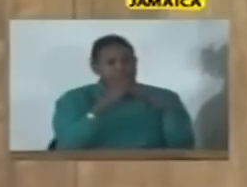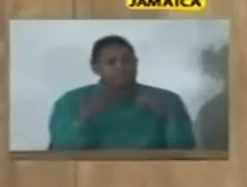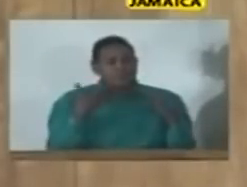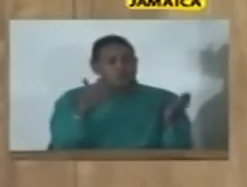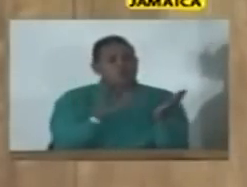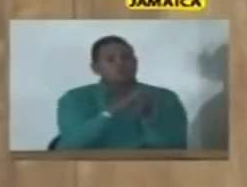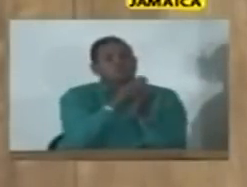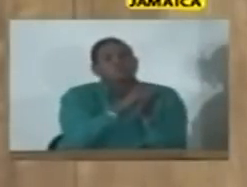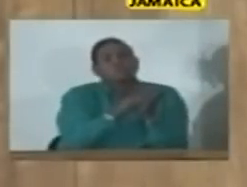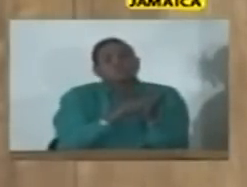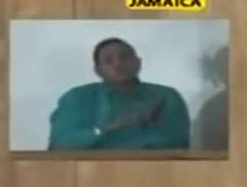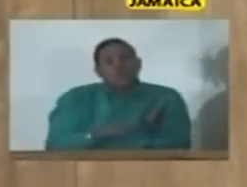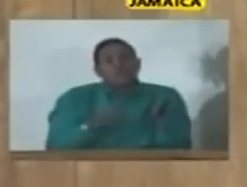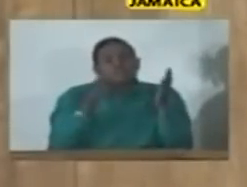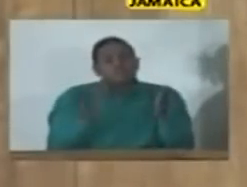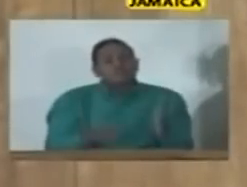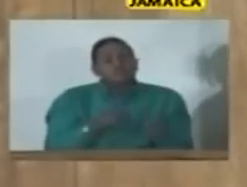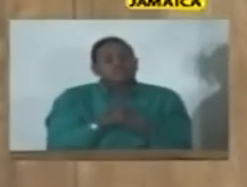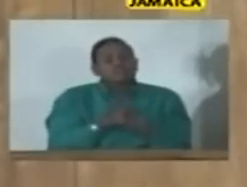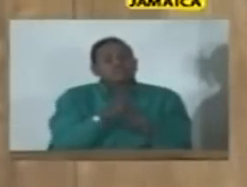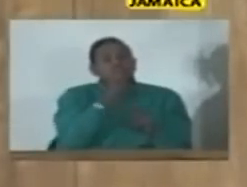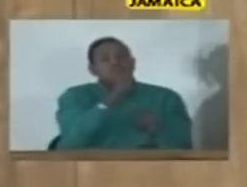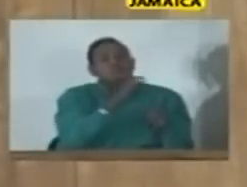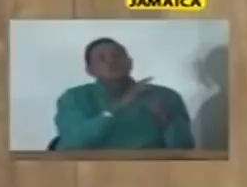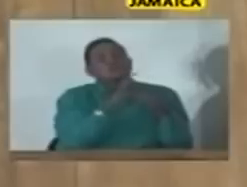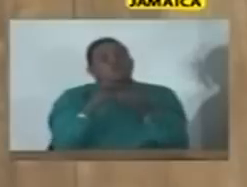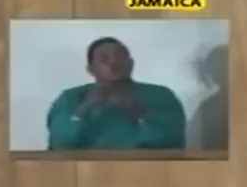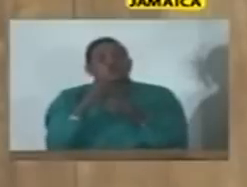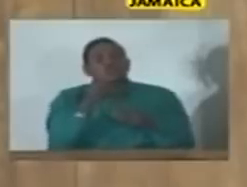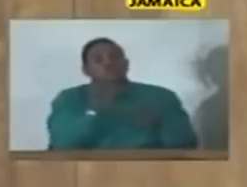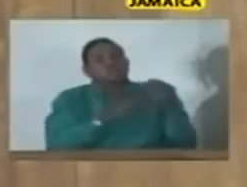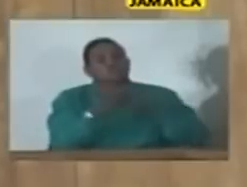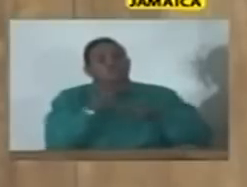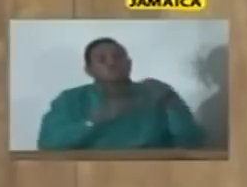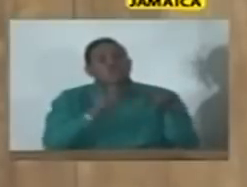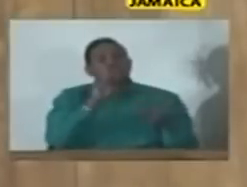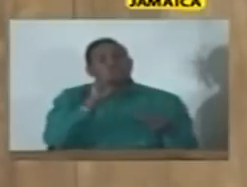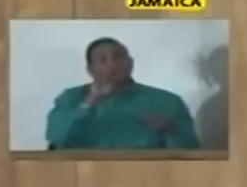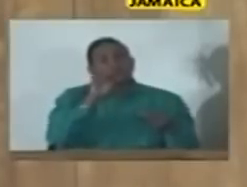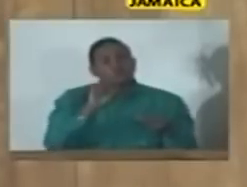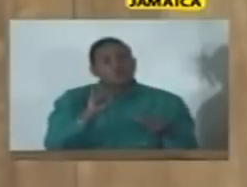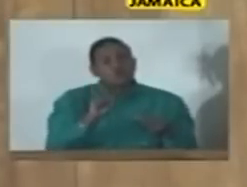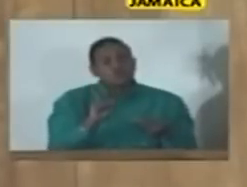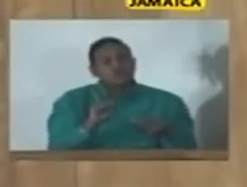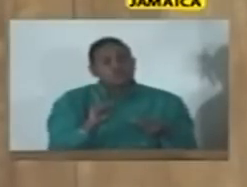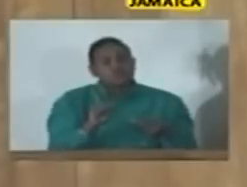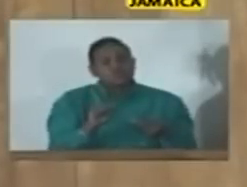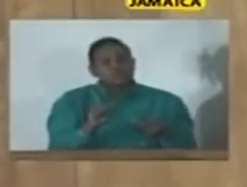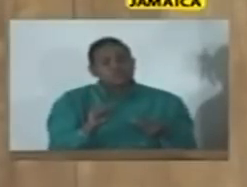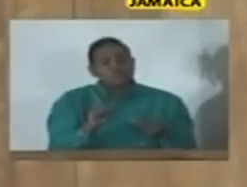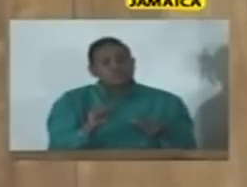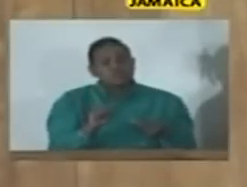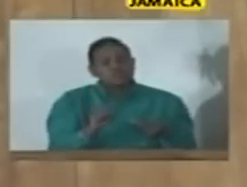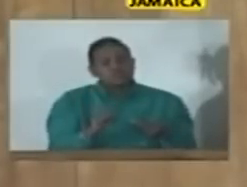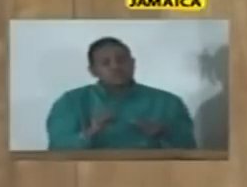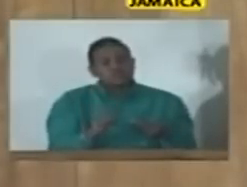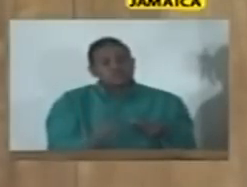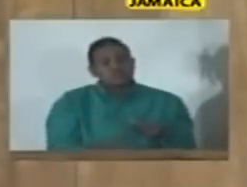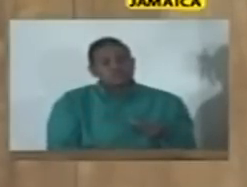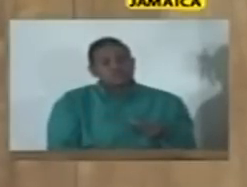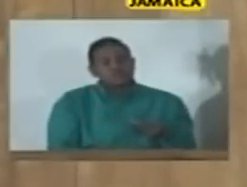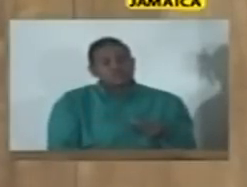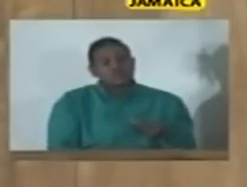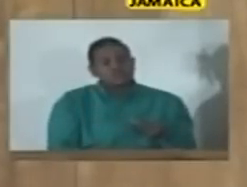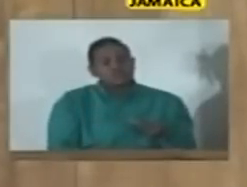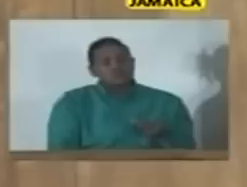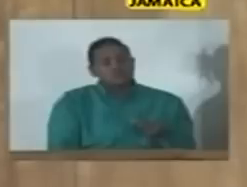draftsmen not to associate the trade unions. Draft persons, I'm sure you mean.